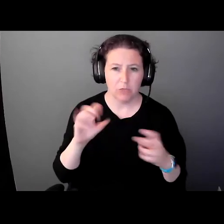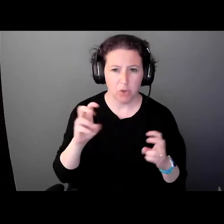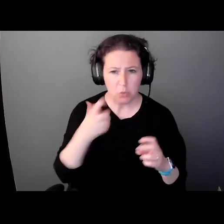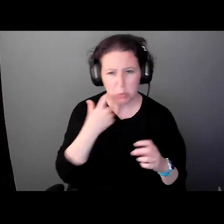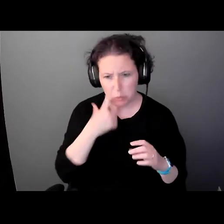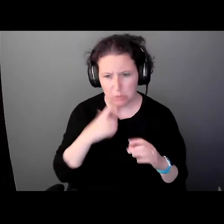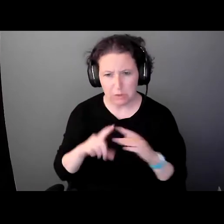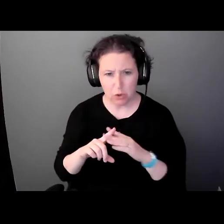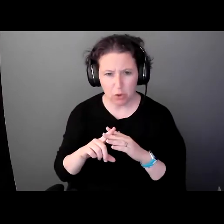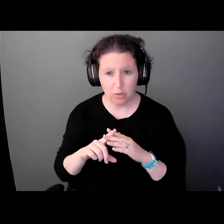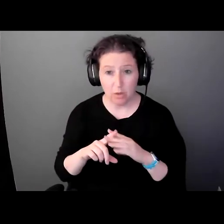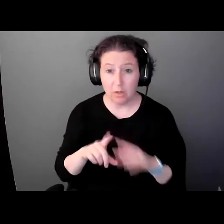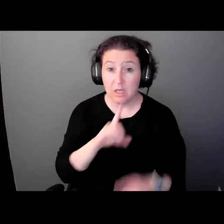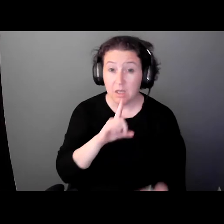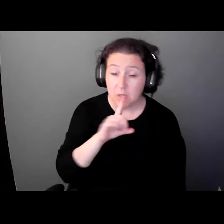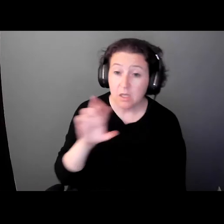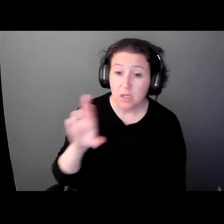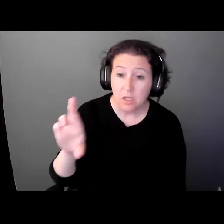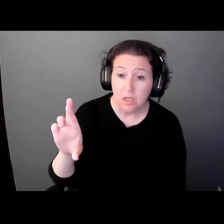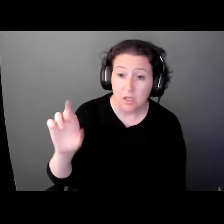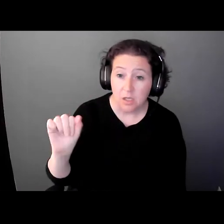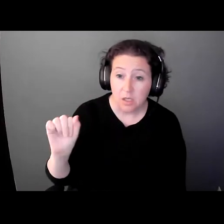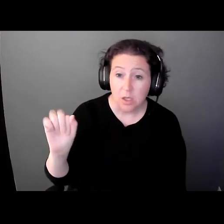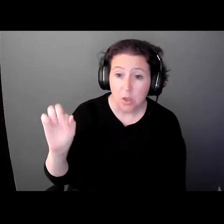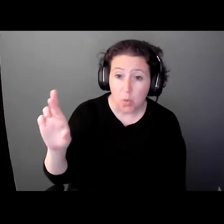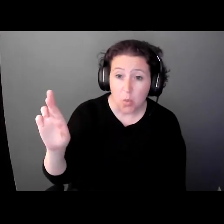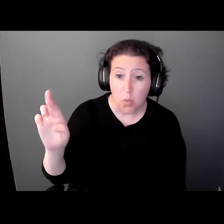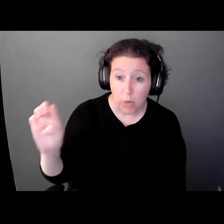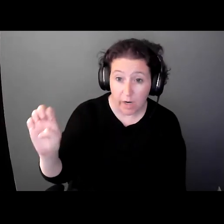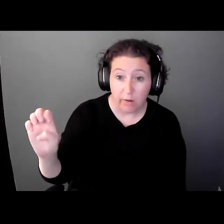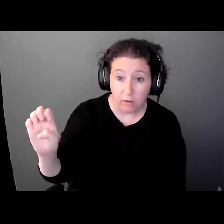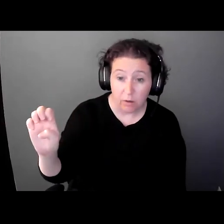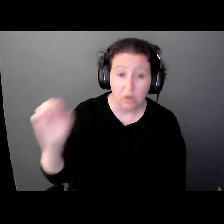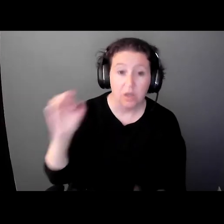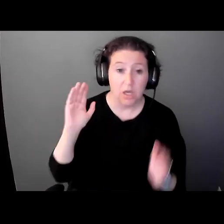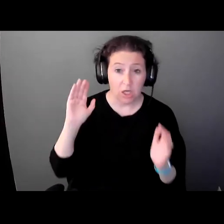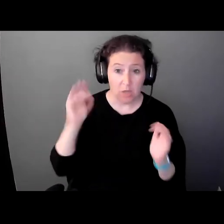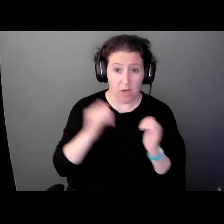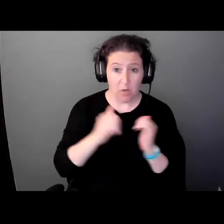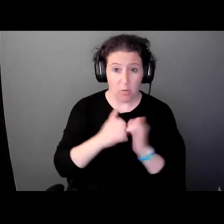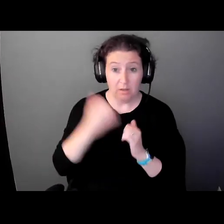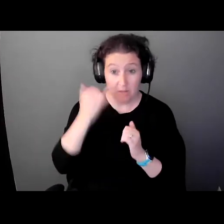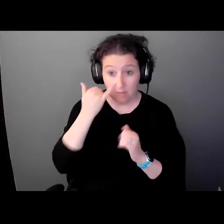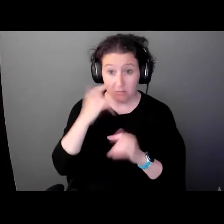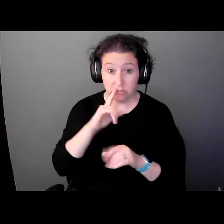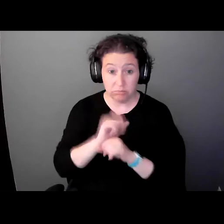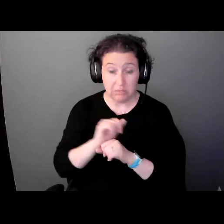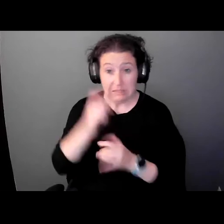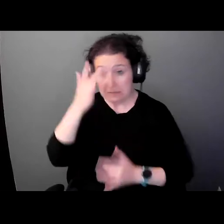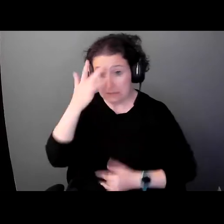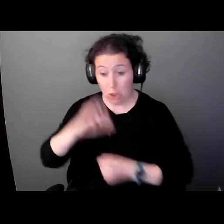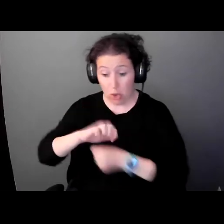are incredibly rare in comparison to the complications that occur from